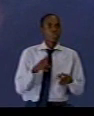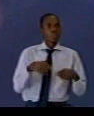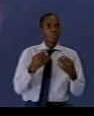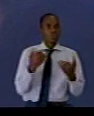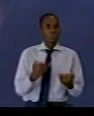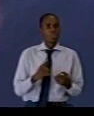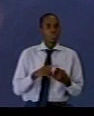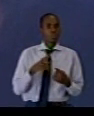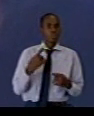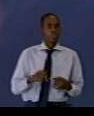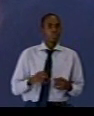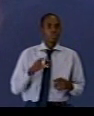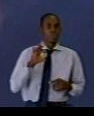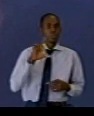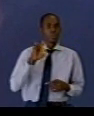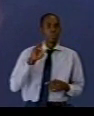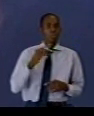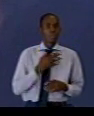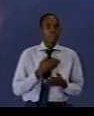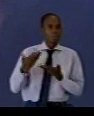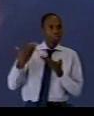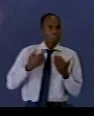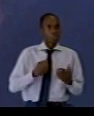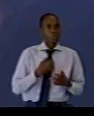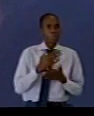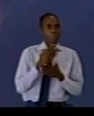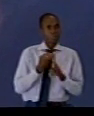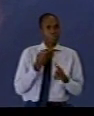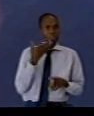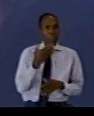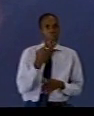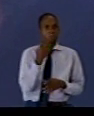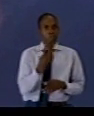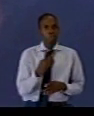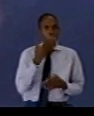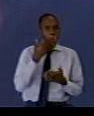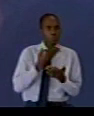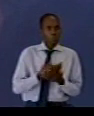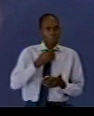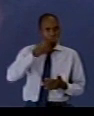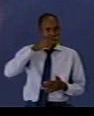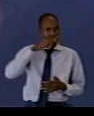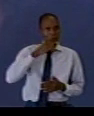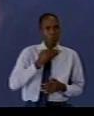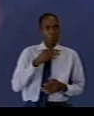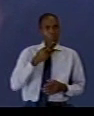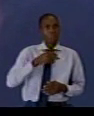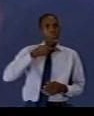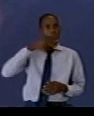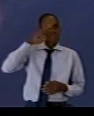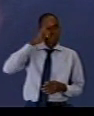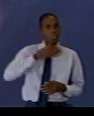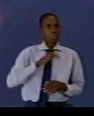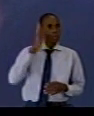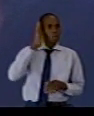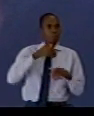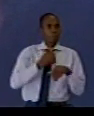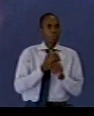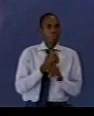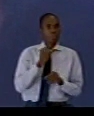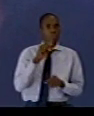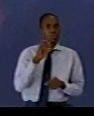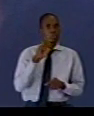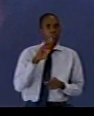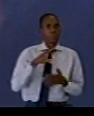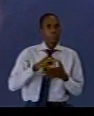2 good kids of the goats, and I will make them savory meat for thy father, such as he loveth. And thou shalt bring it